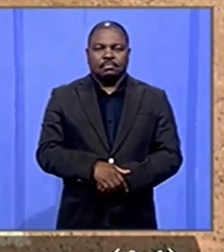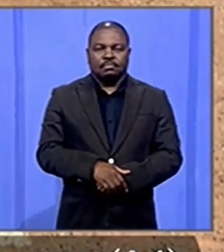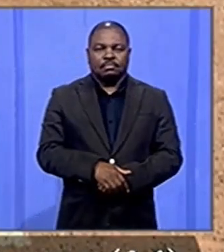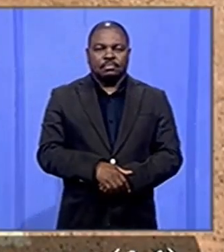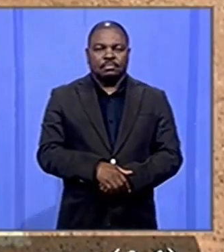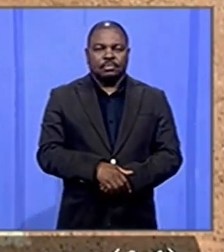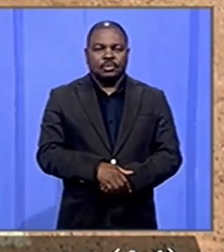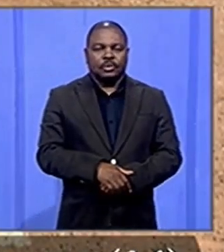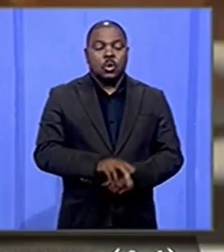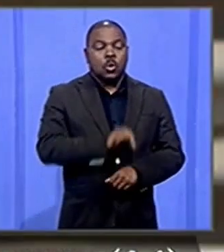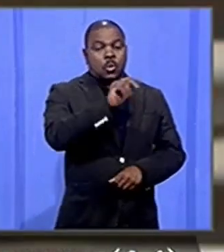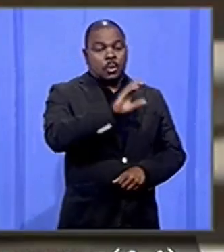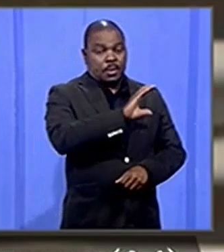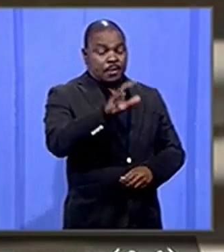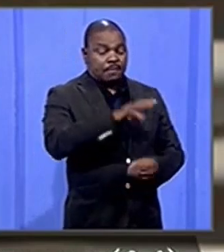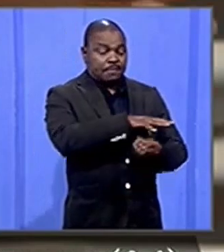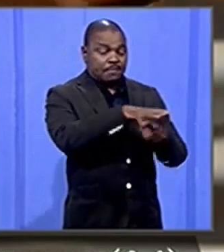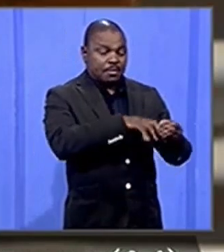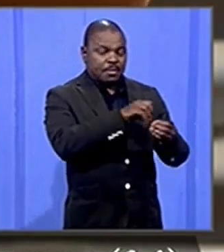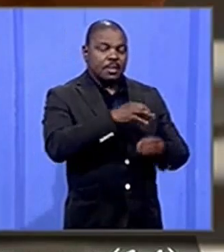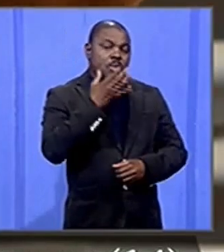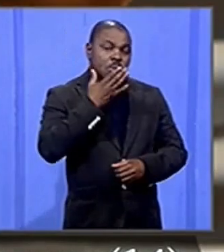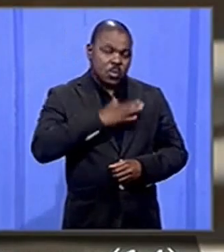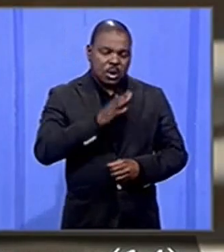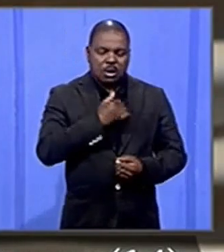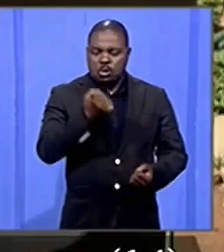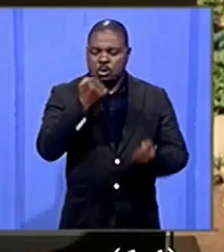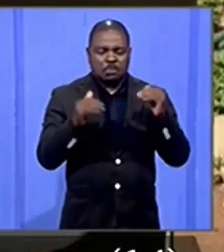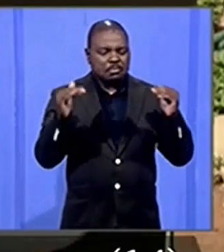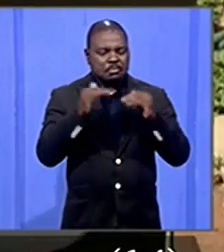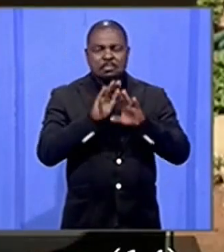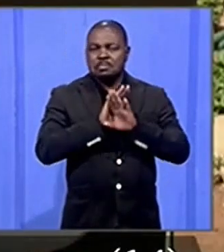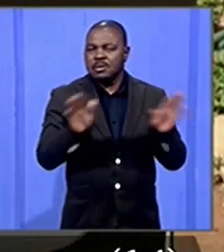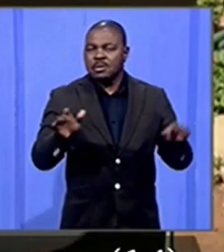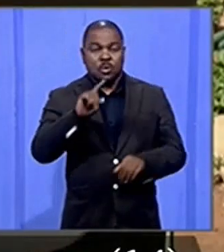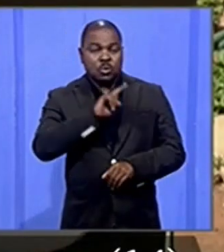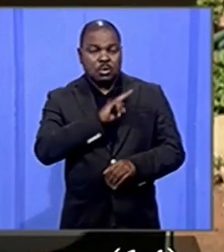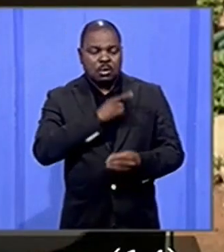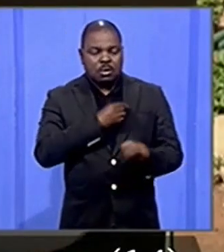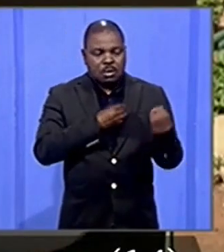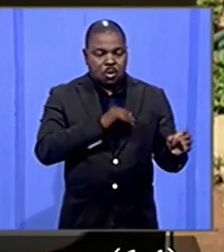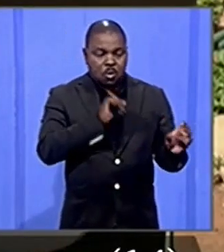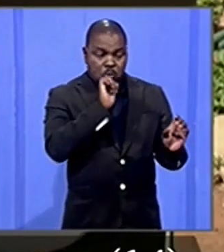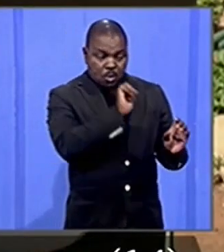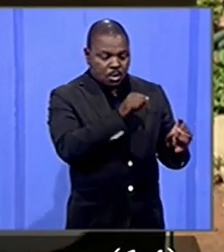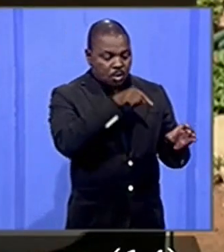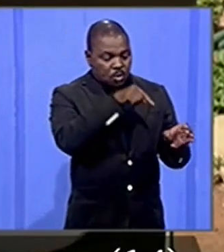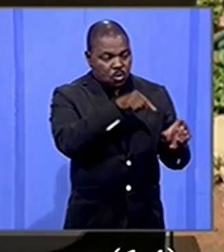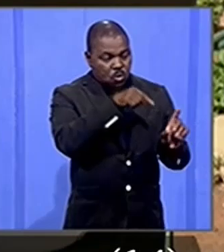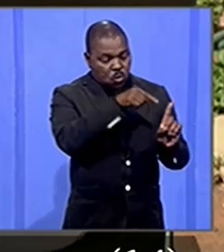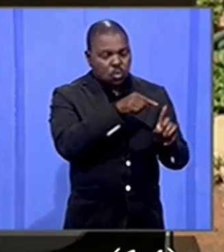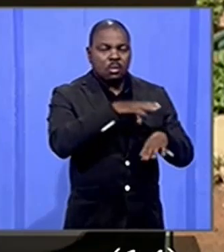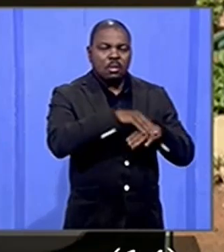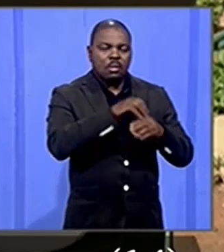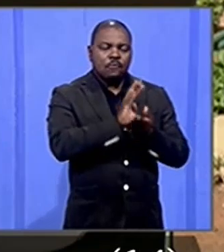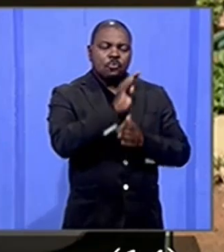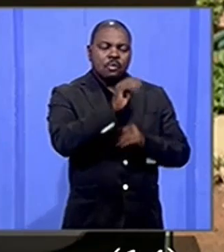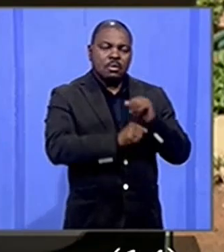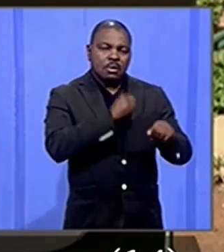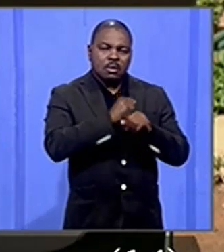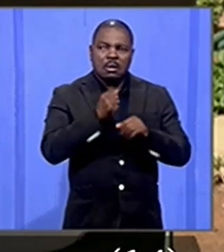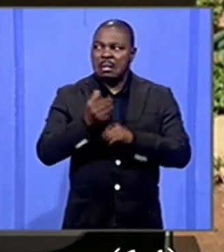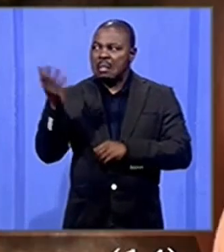Lapa la ka Northern Cape le nyaka gore toka e phethege morago ga gore ngwana wa bona wa mengwaga e 14 a